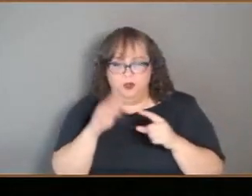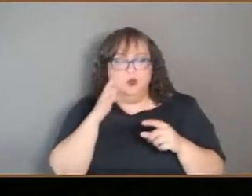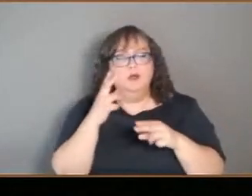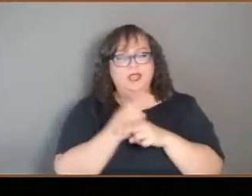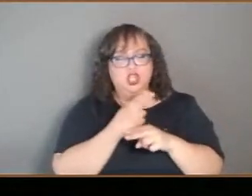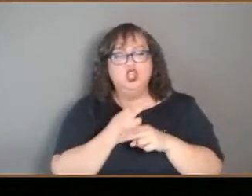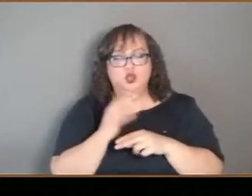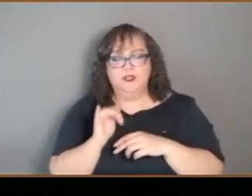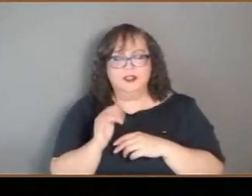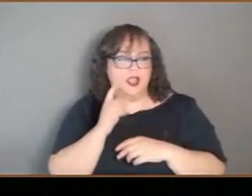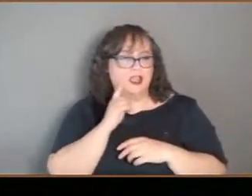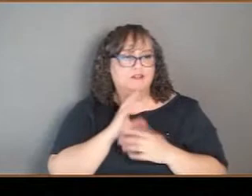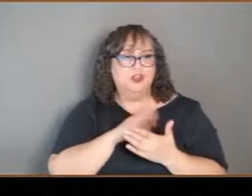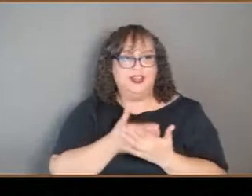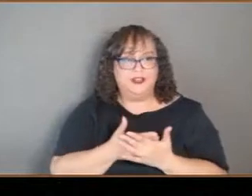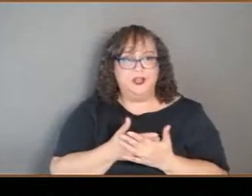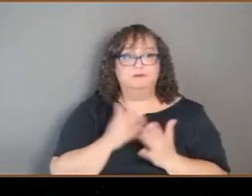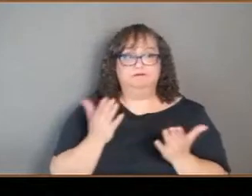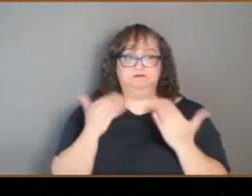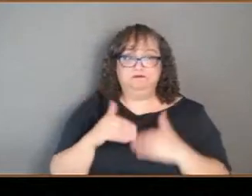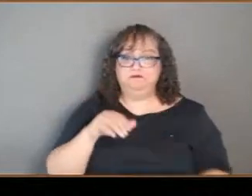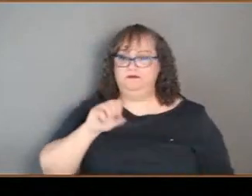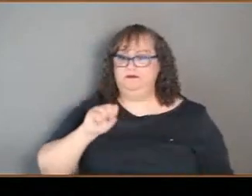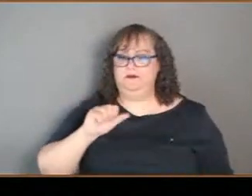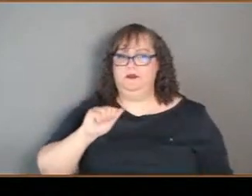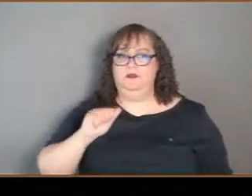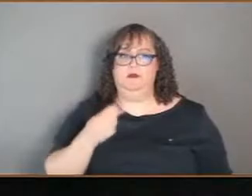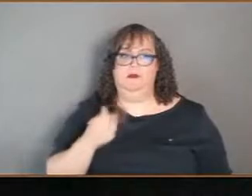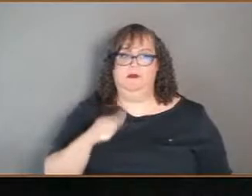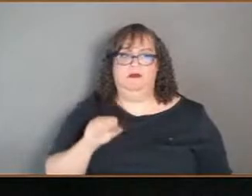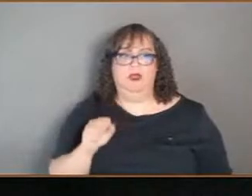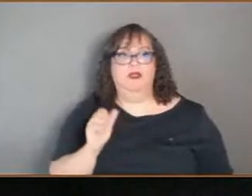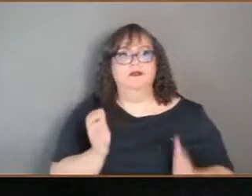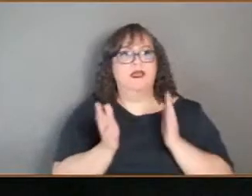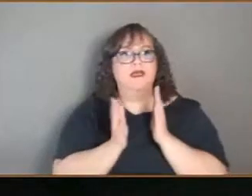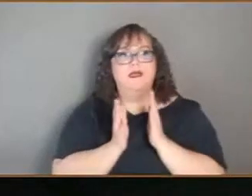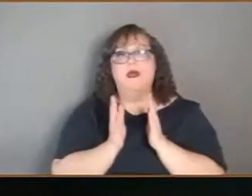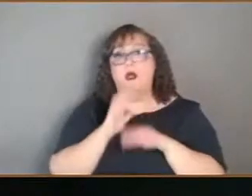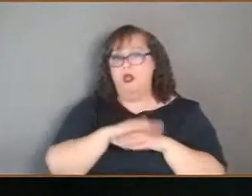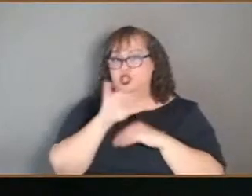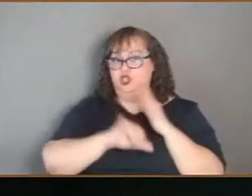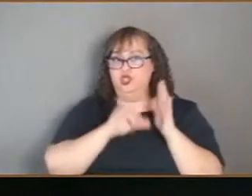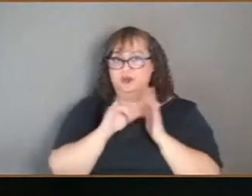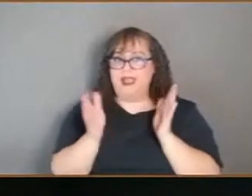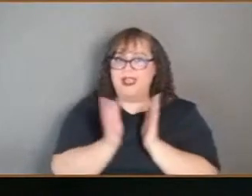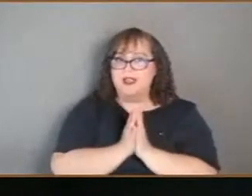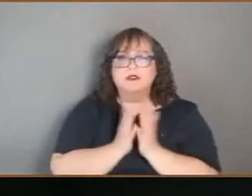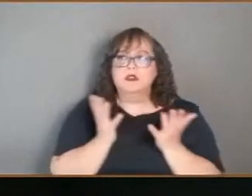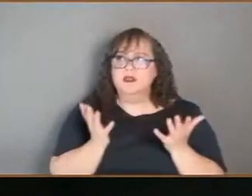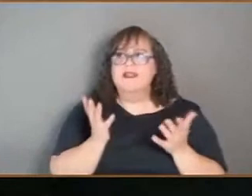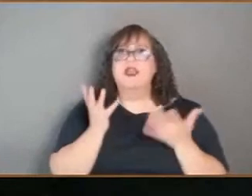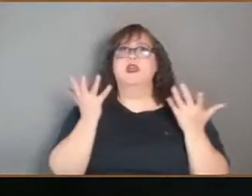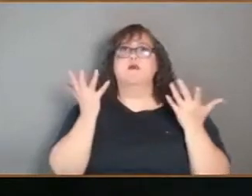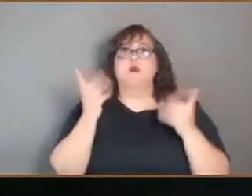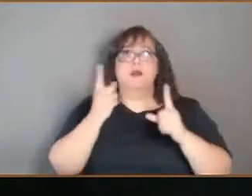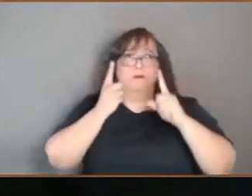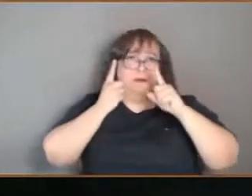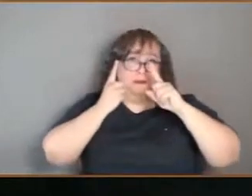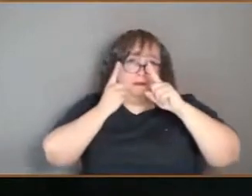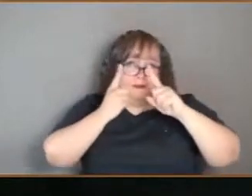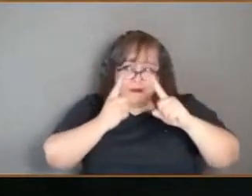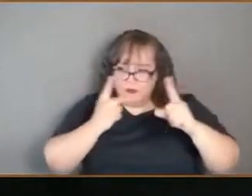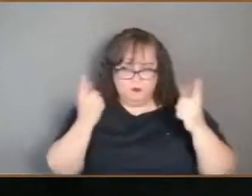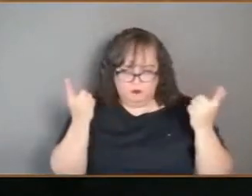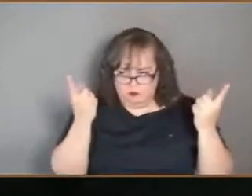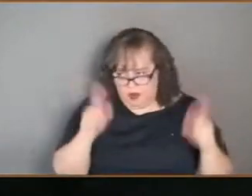Sahas on YouTube asks, what will happen to the spacecraft after its mission? Will its orbit be stable enough? We do know that for Lucy